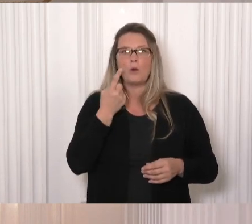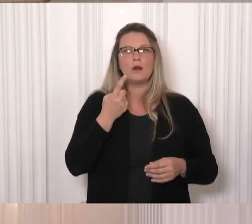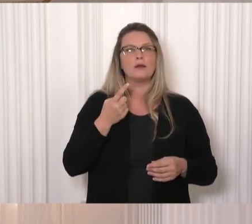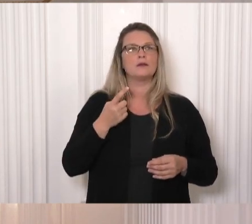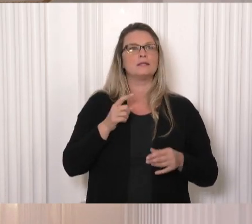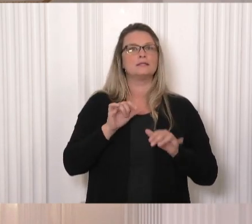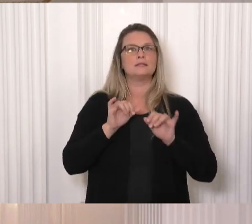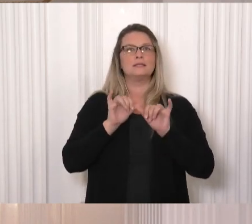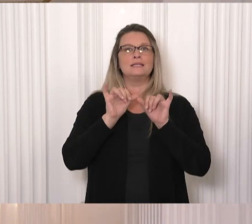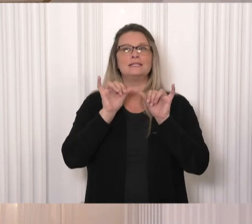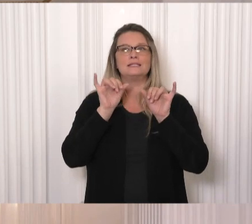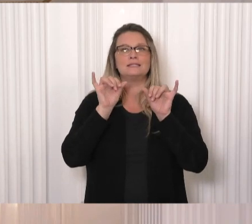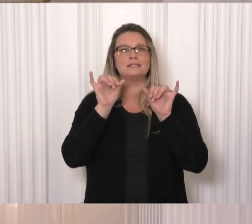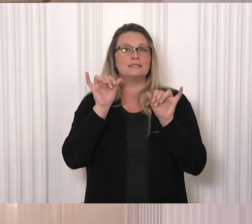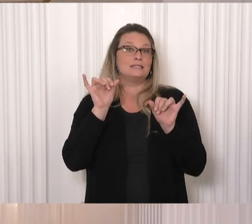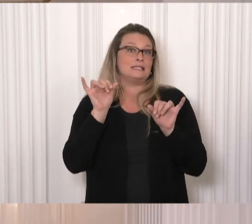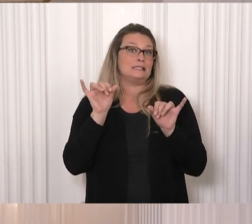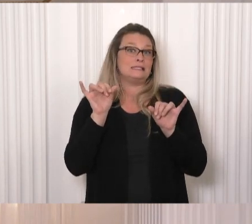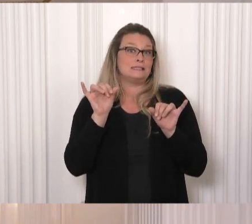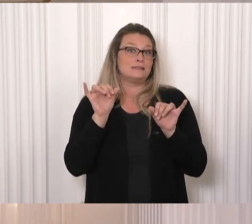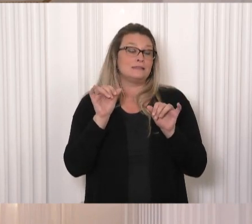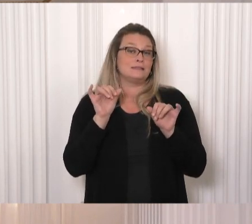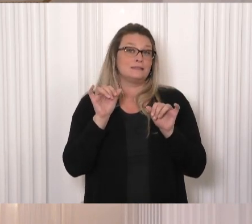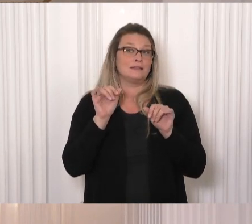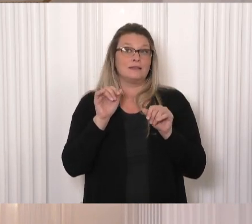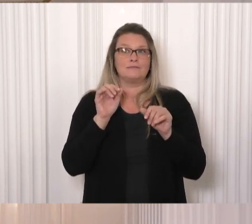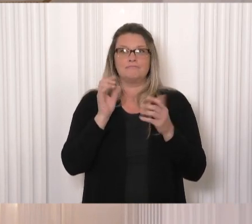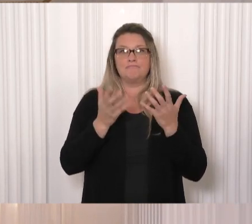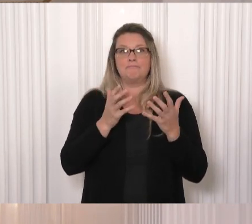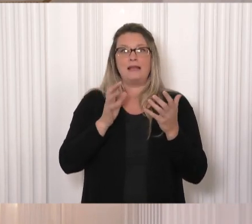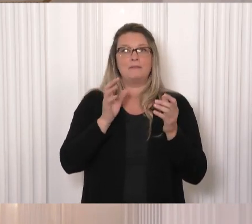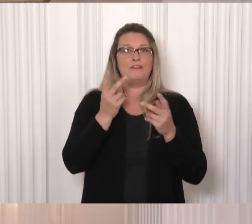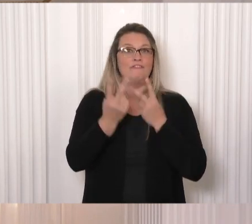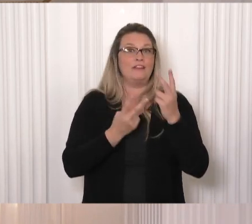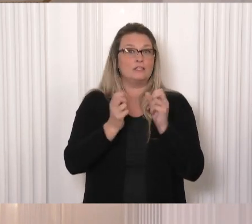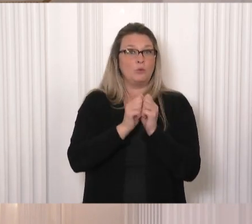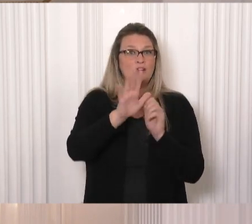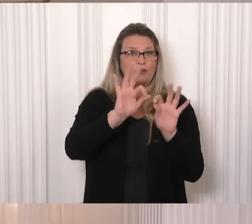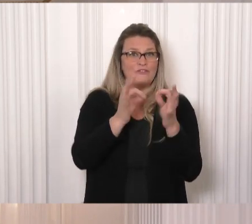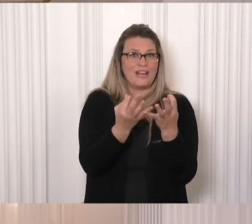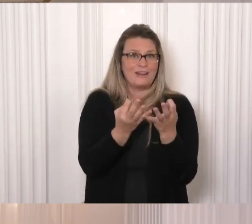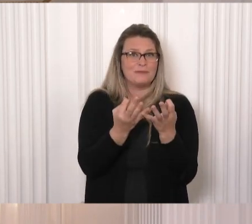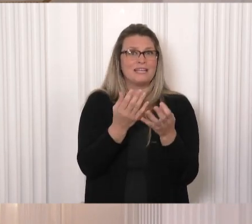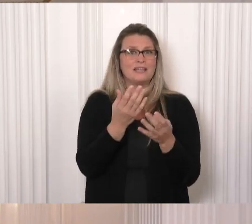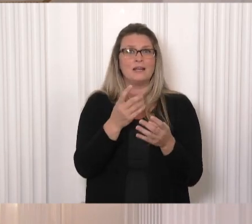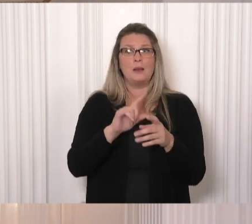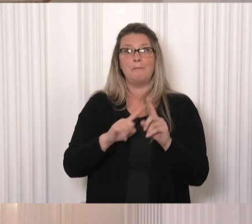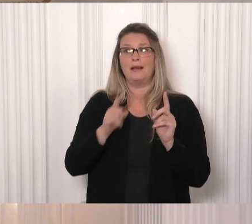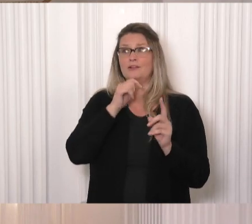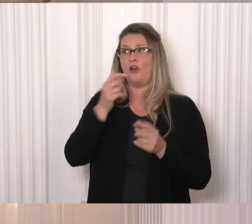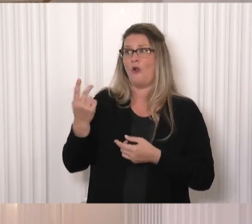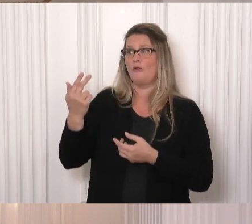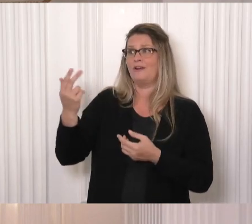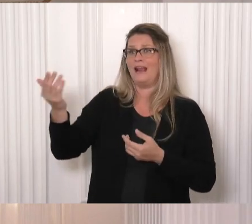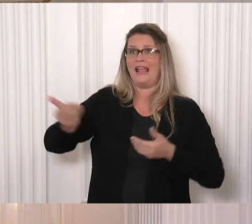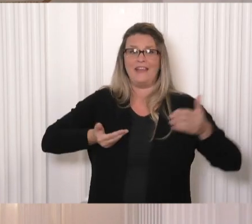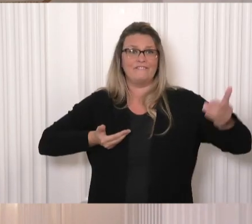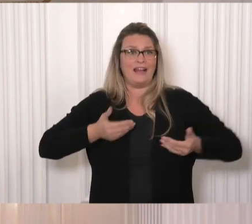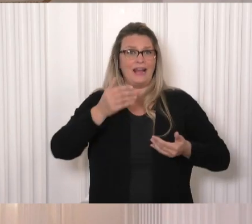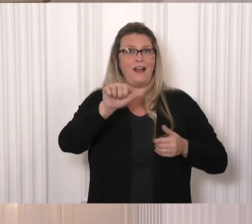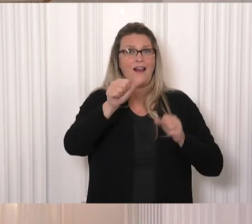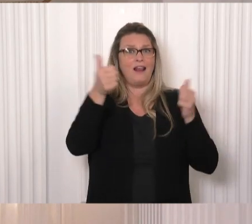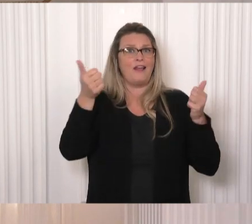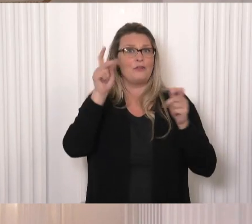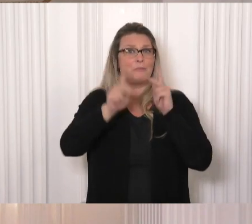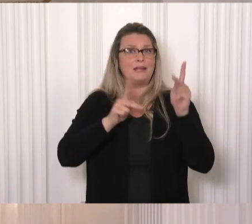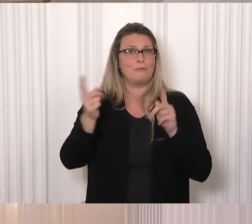nuclear family, but maybe you don't want to invite the neighbors over. Just maybe can you help me tell people what's